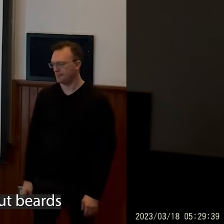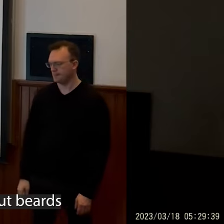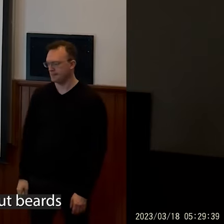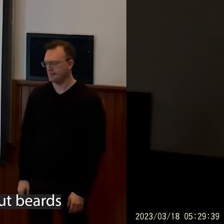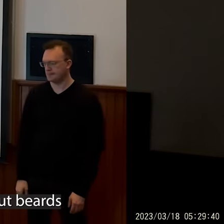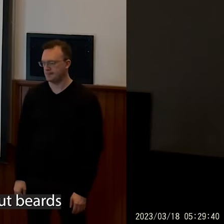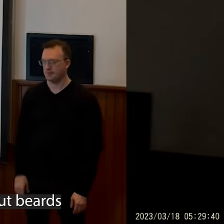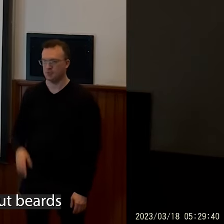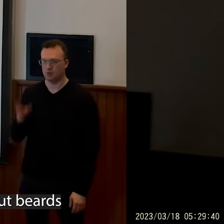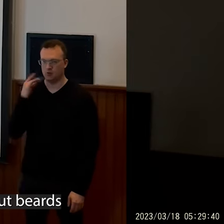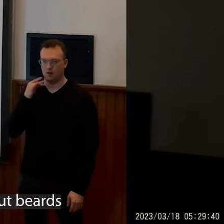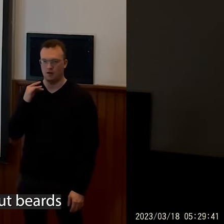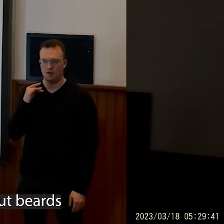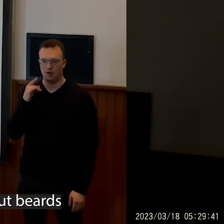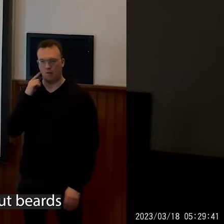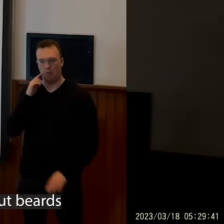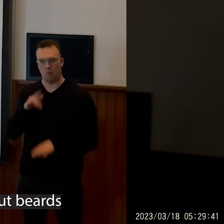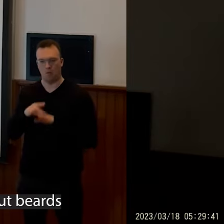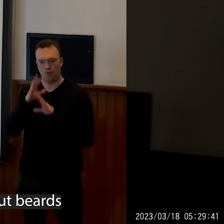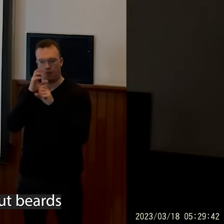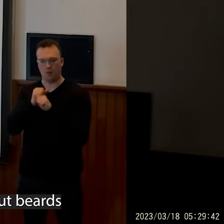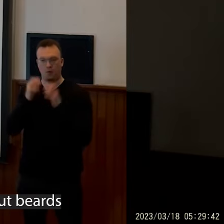Because I've got people beards.